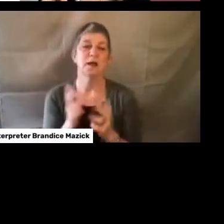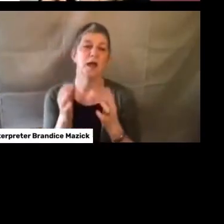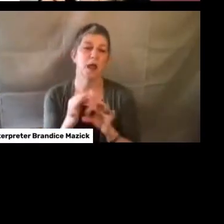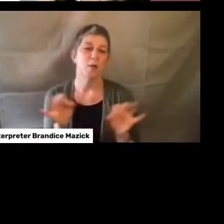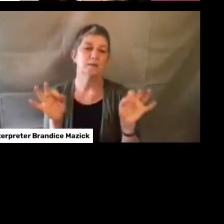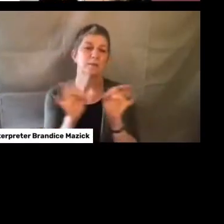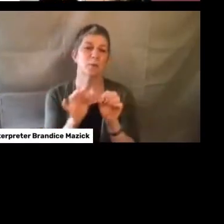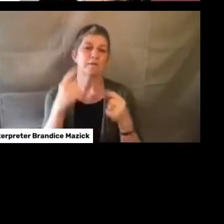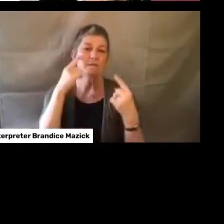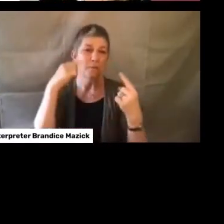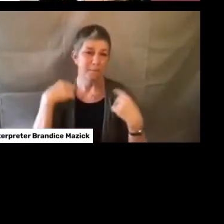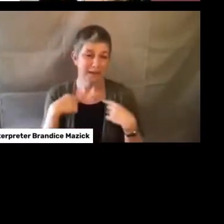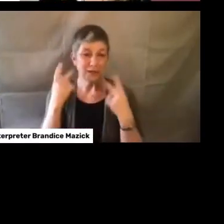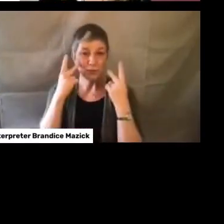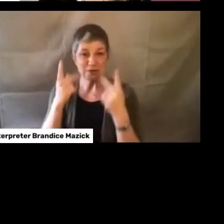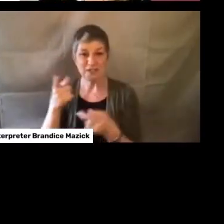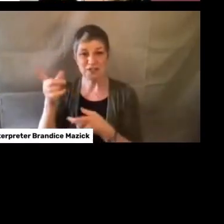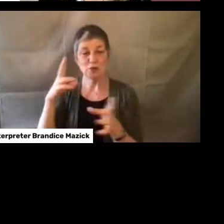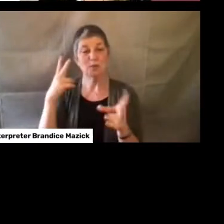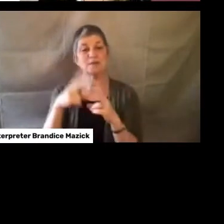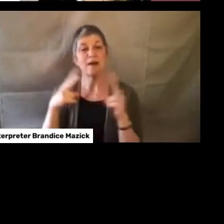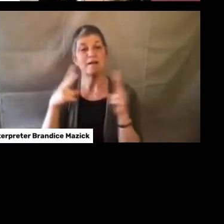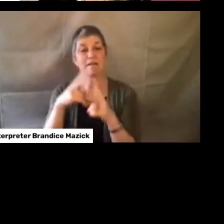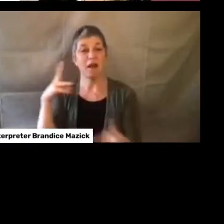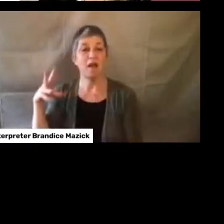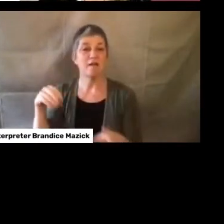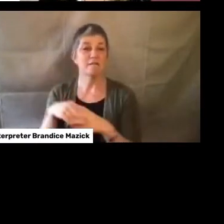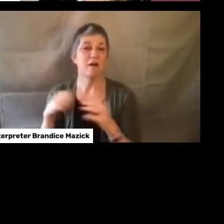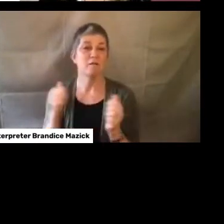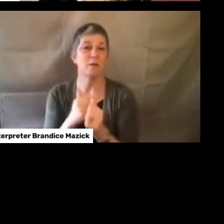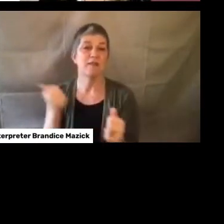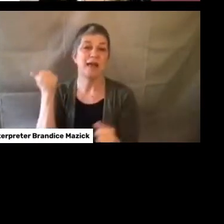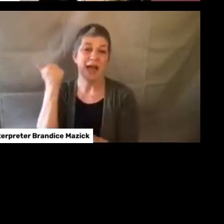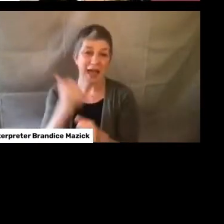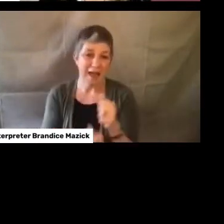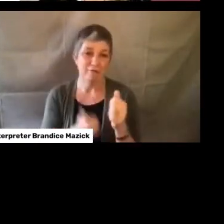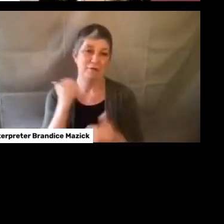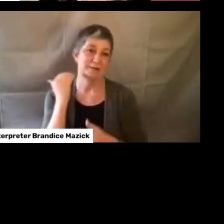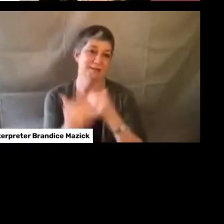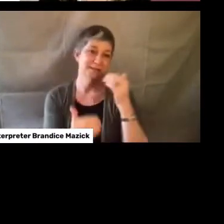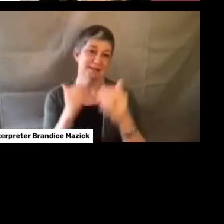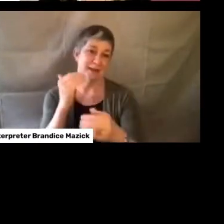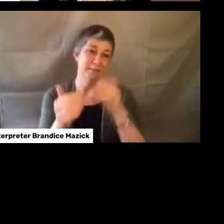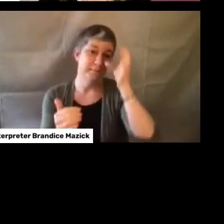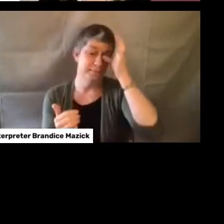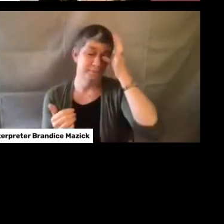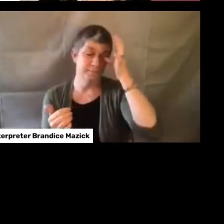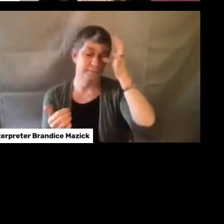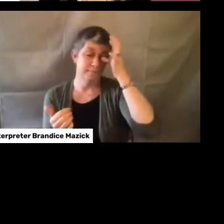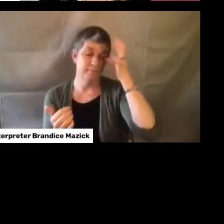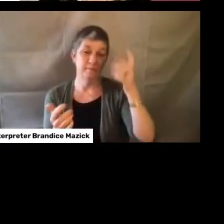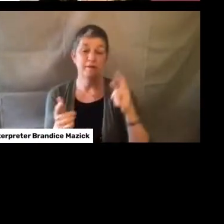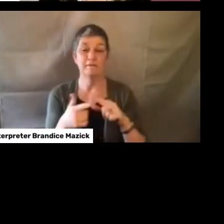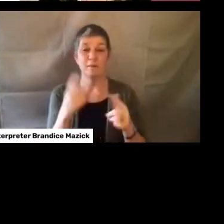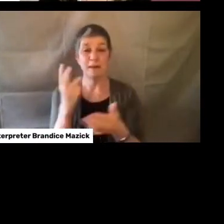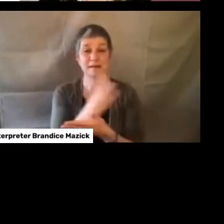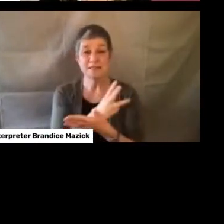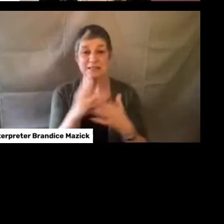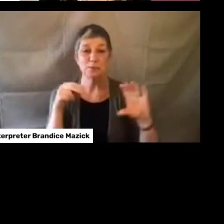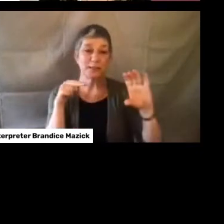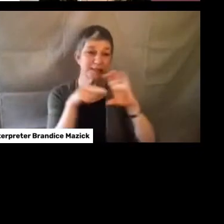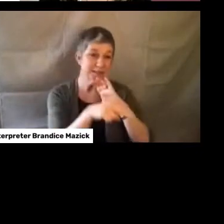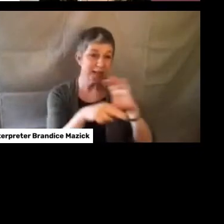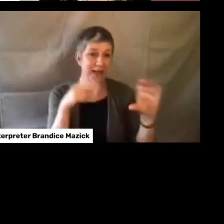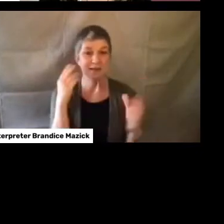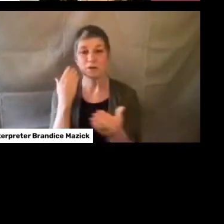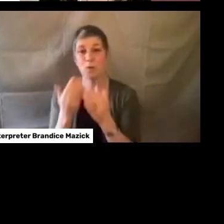important for me to see that she was very involved with every single, from my 6-week scans to whatever. And